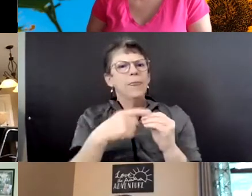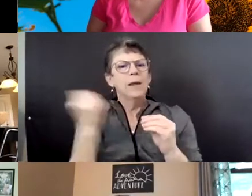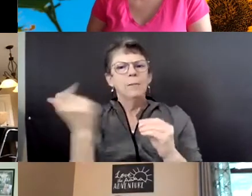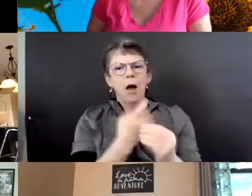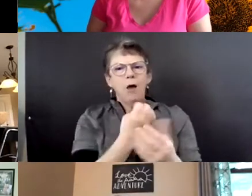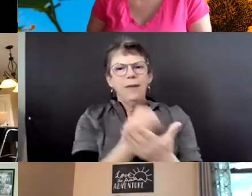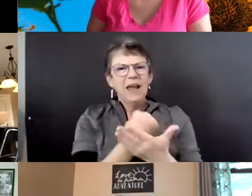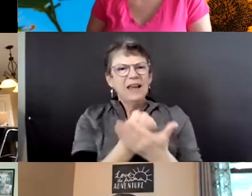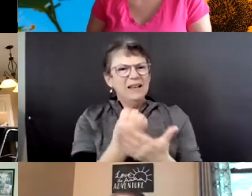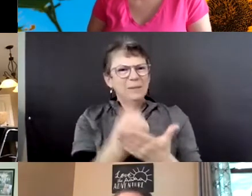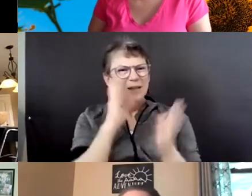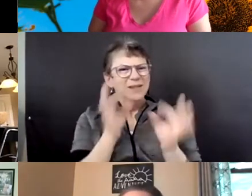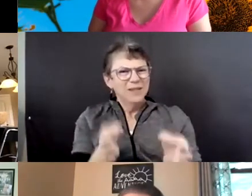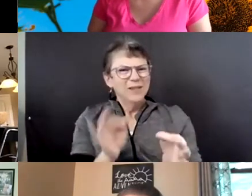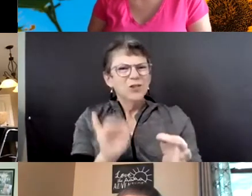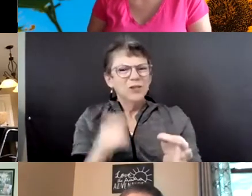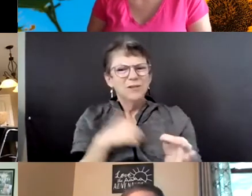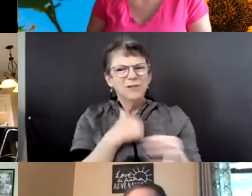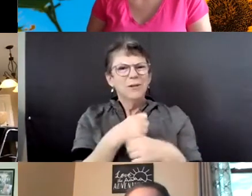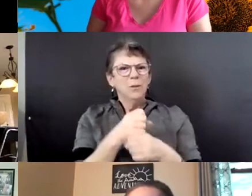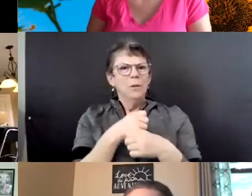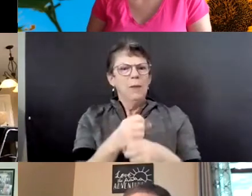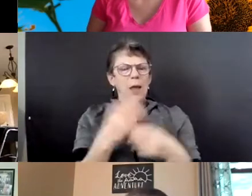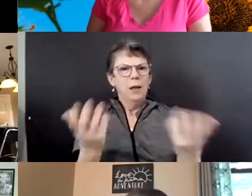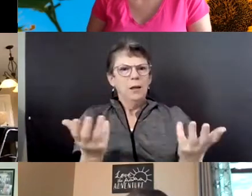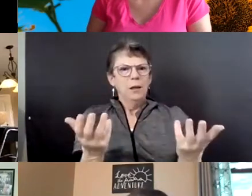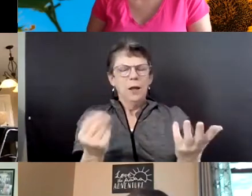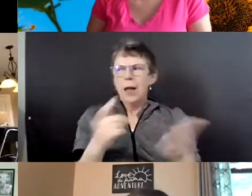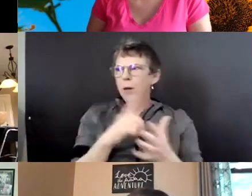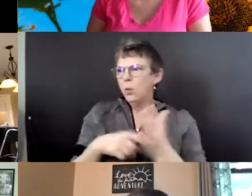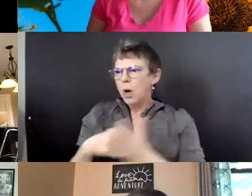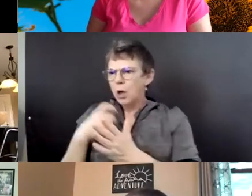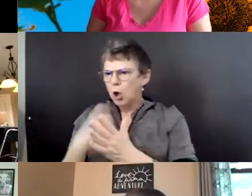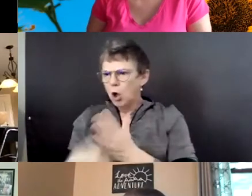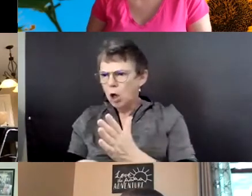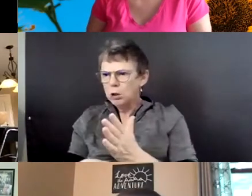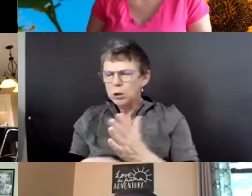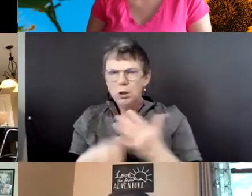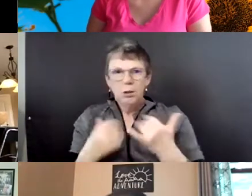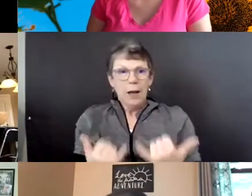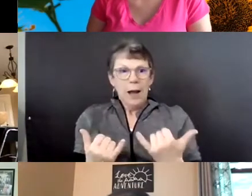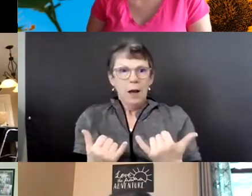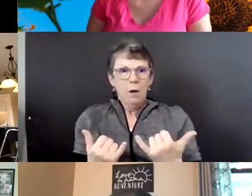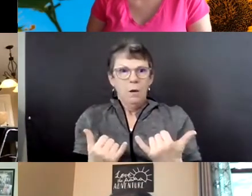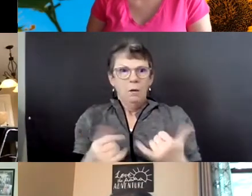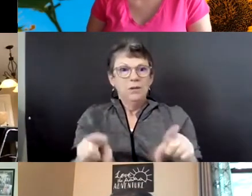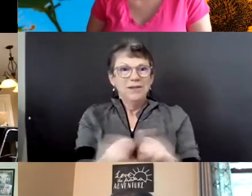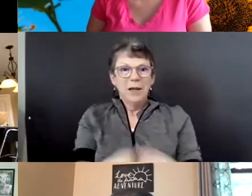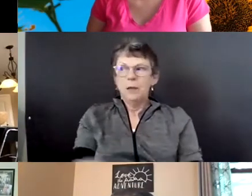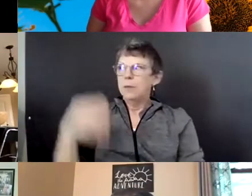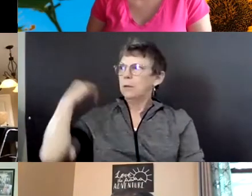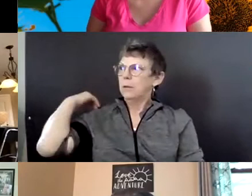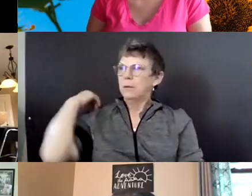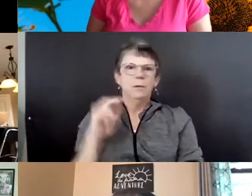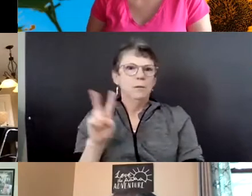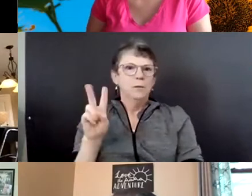we make and think about what costs the same as it did in 2009. And one of the things